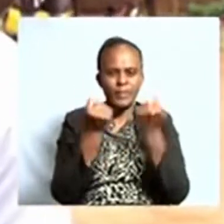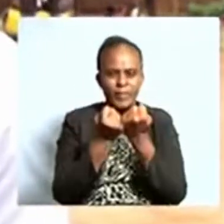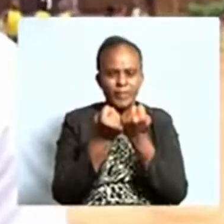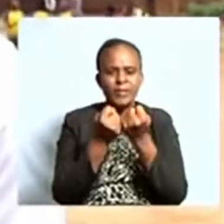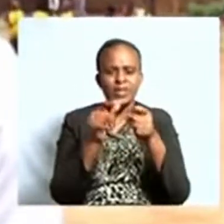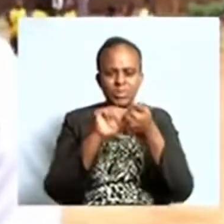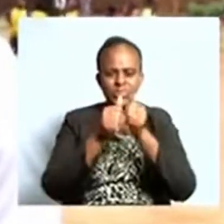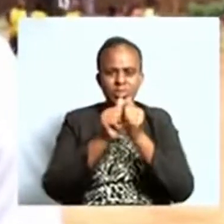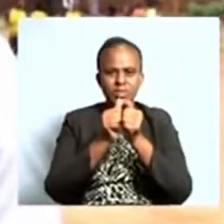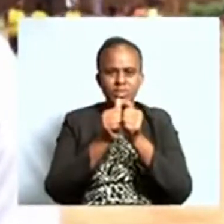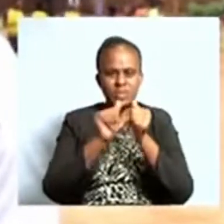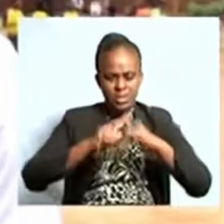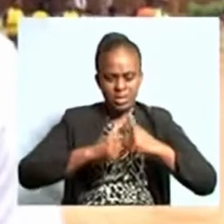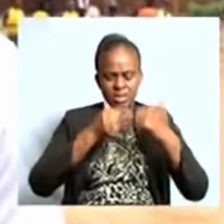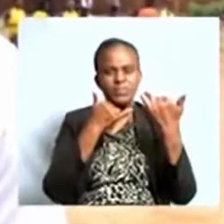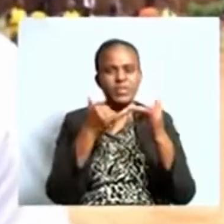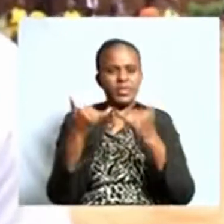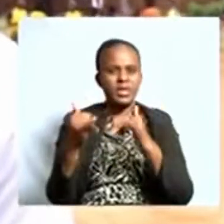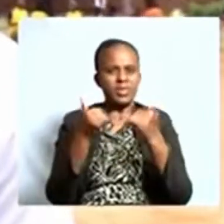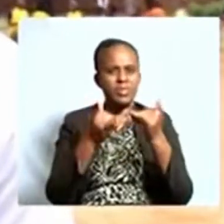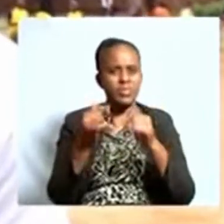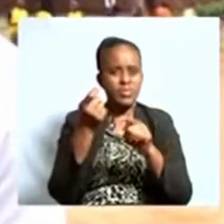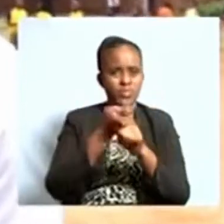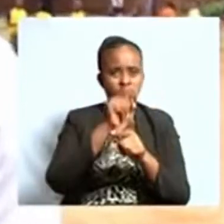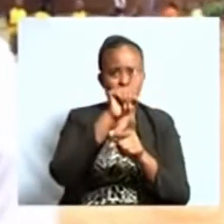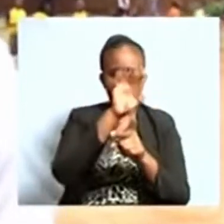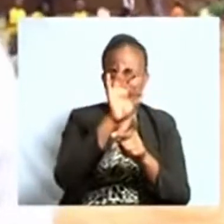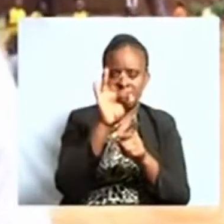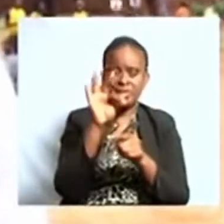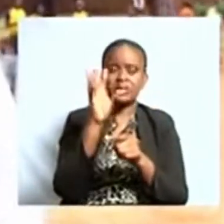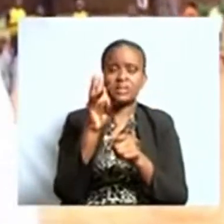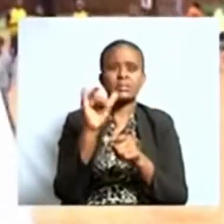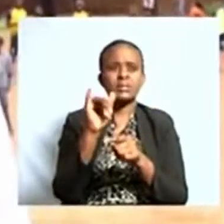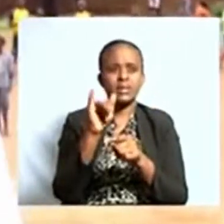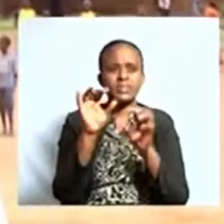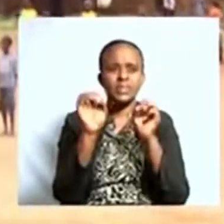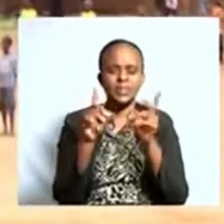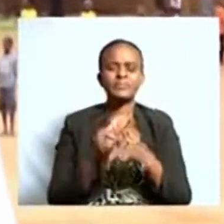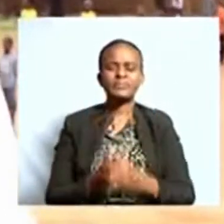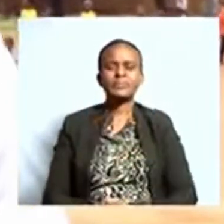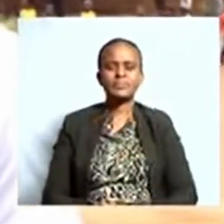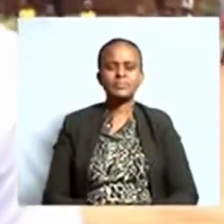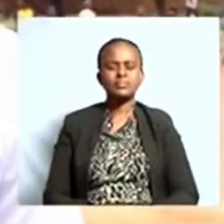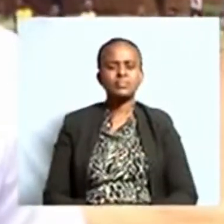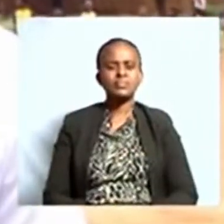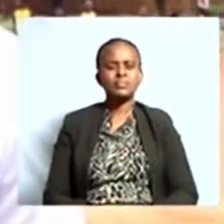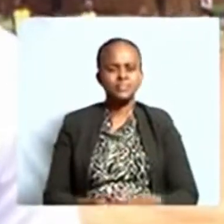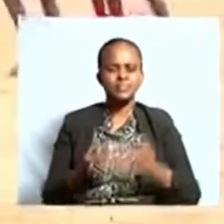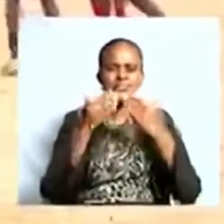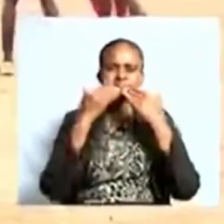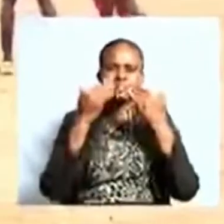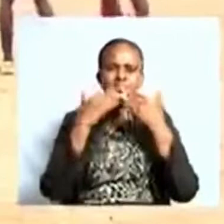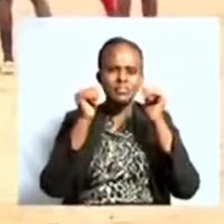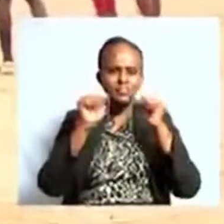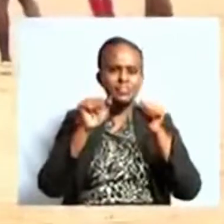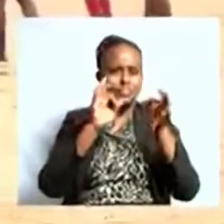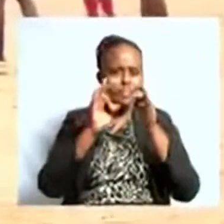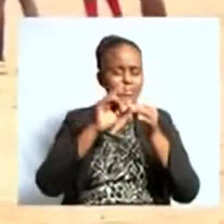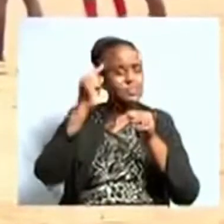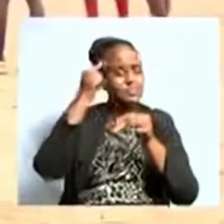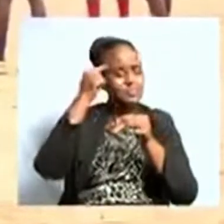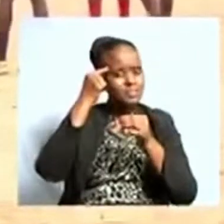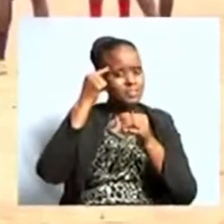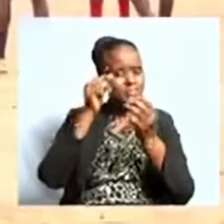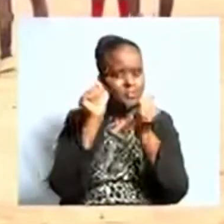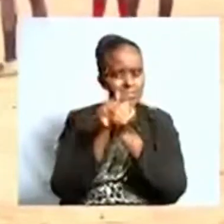Square ground. We've been playing here from 1996. Yes, we would appreciate if government or through